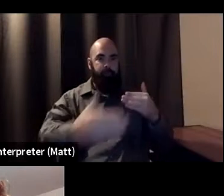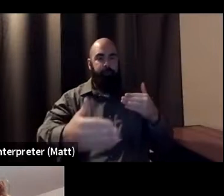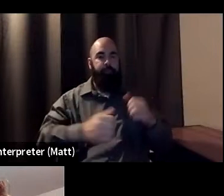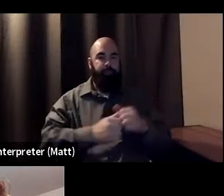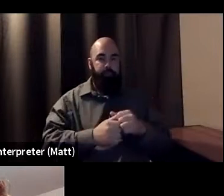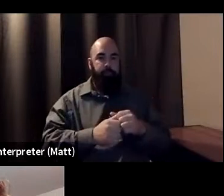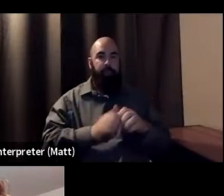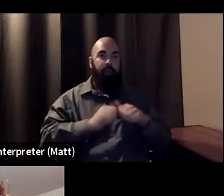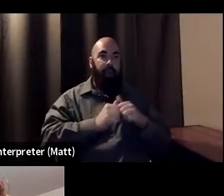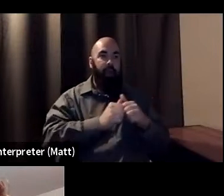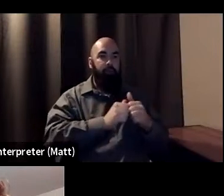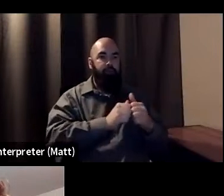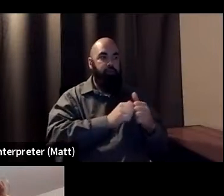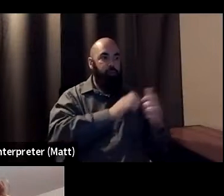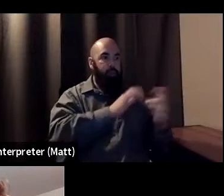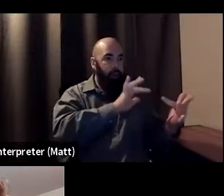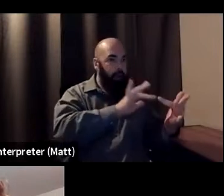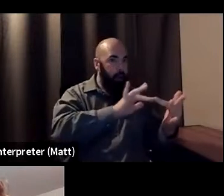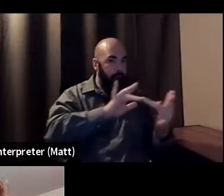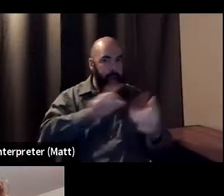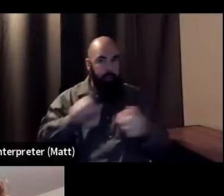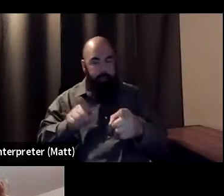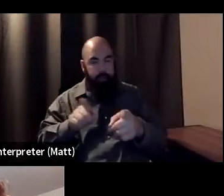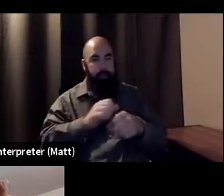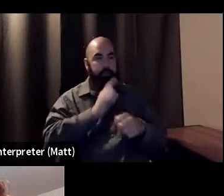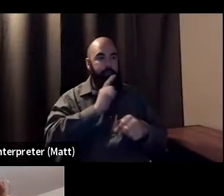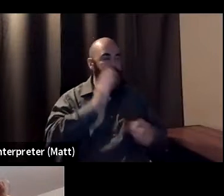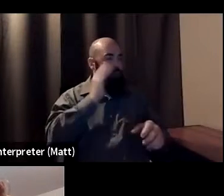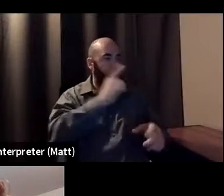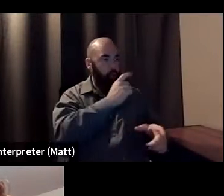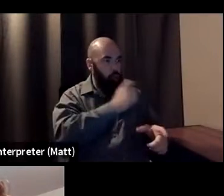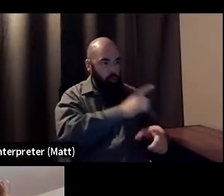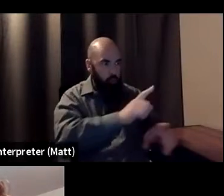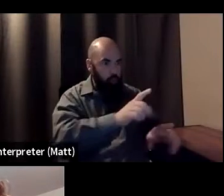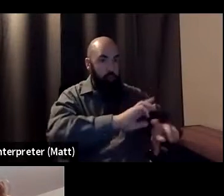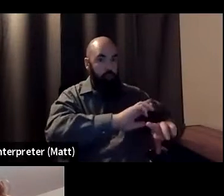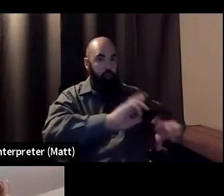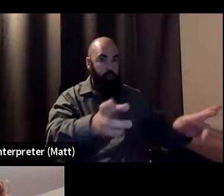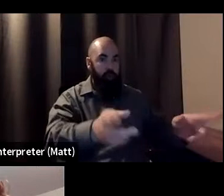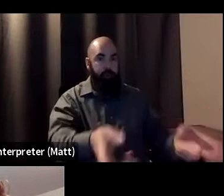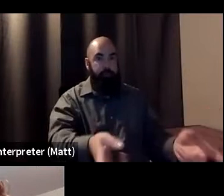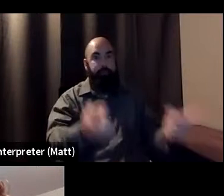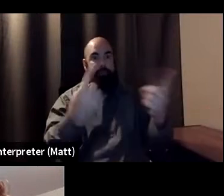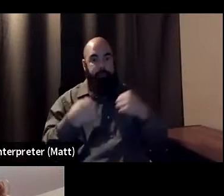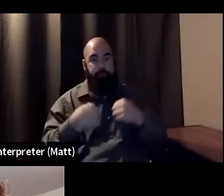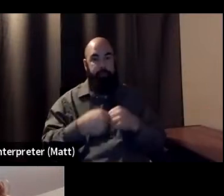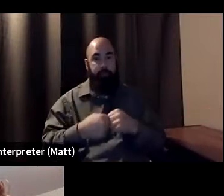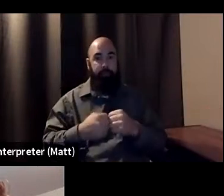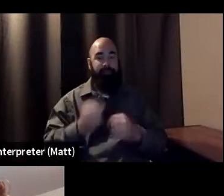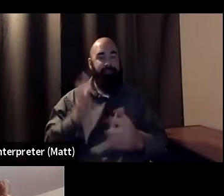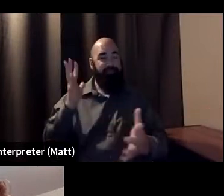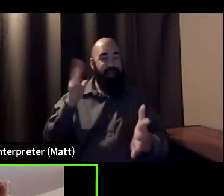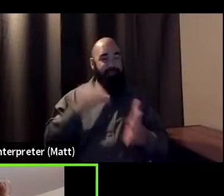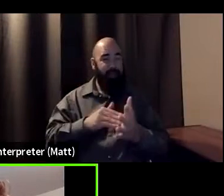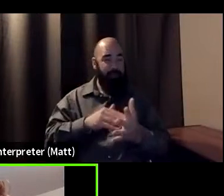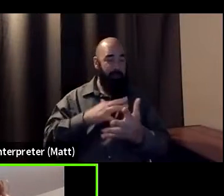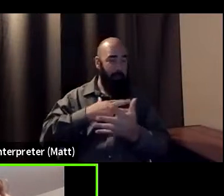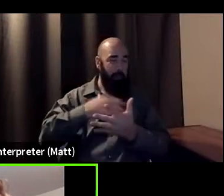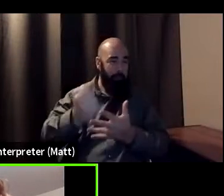people, contact them, and have them show up at appropriate times to administer 5,000 doses. That's impressive.